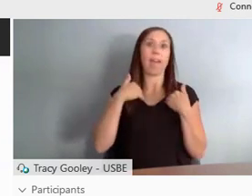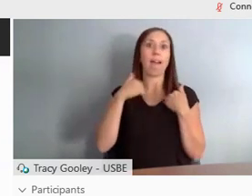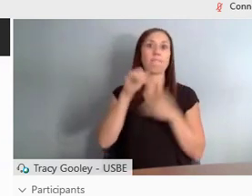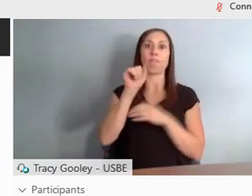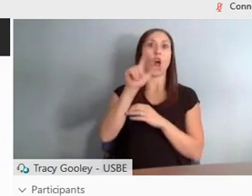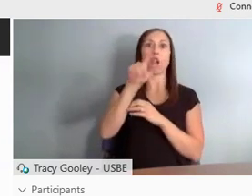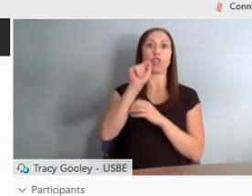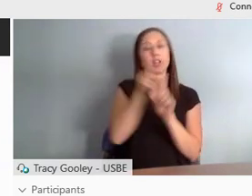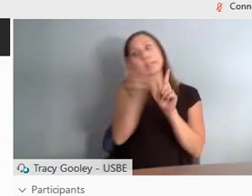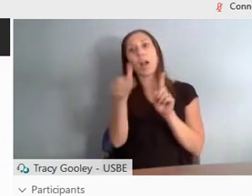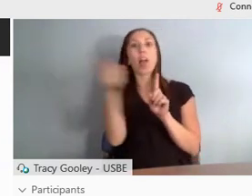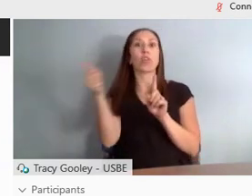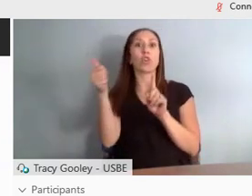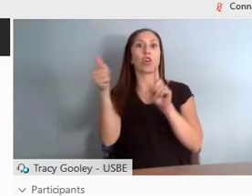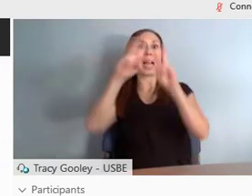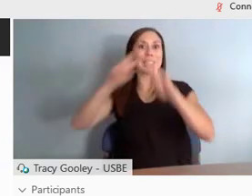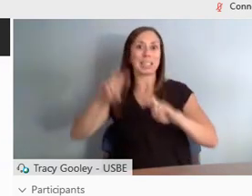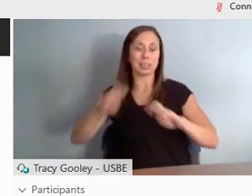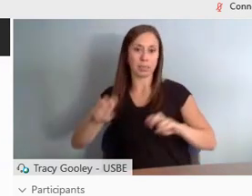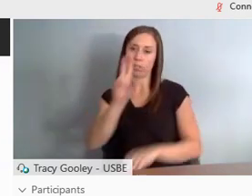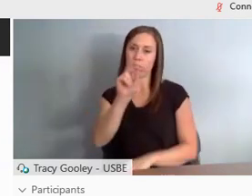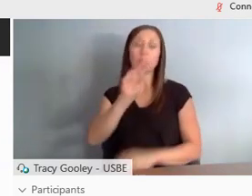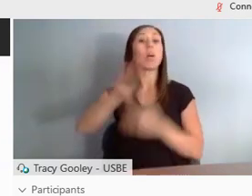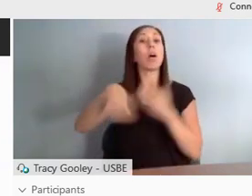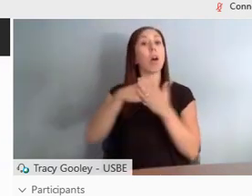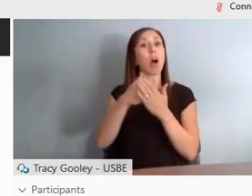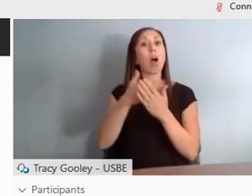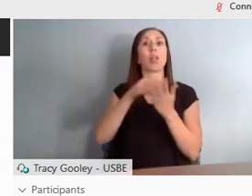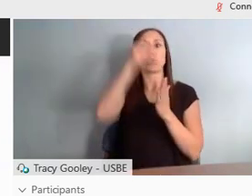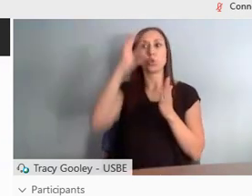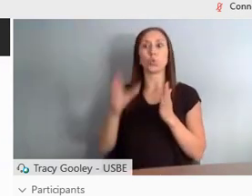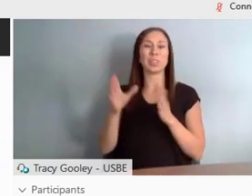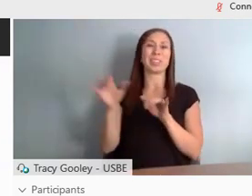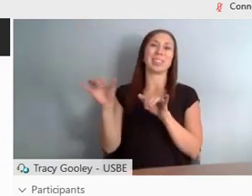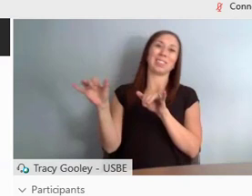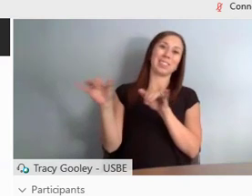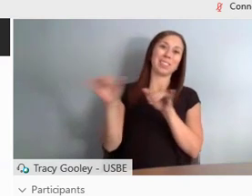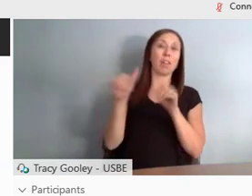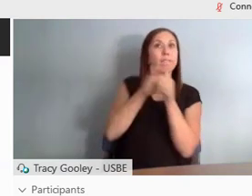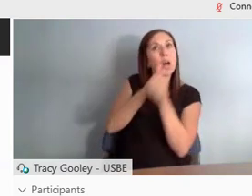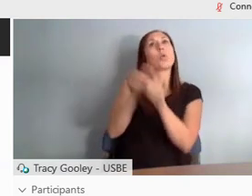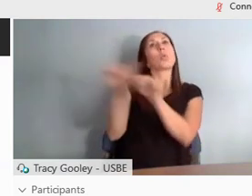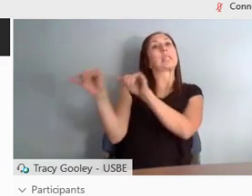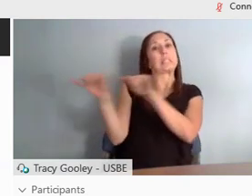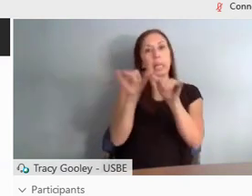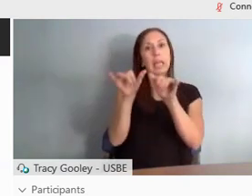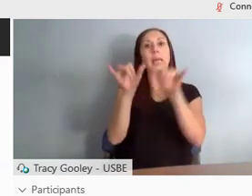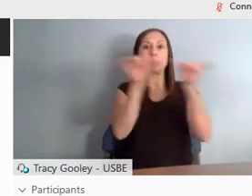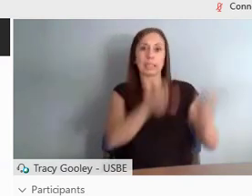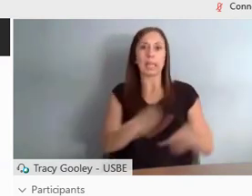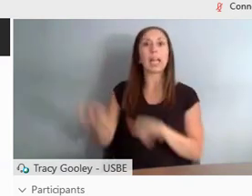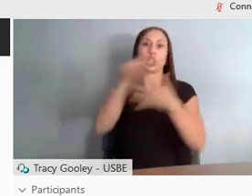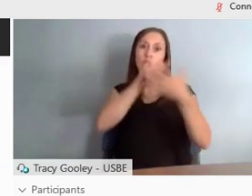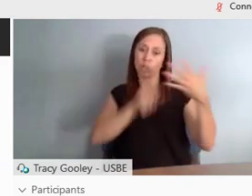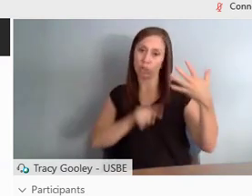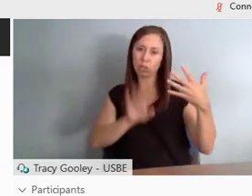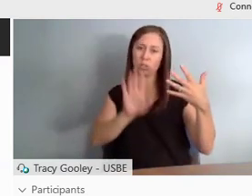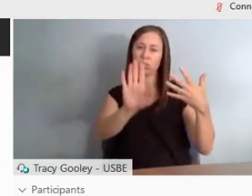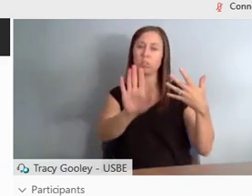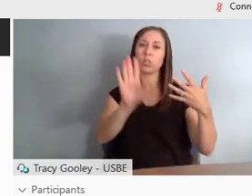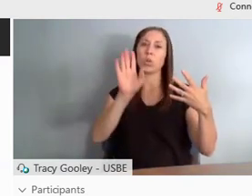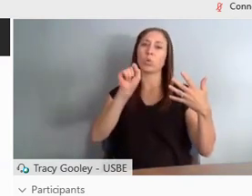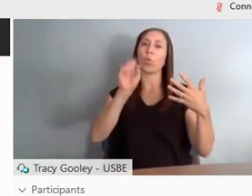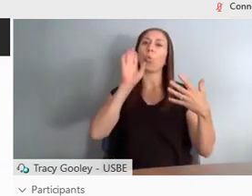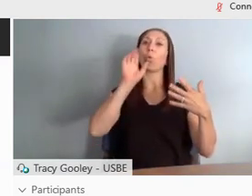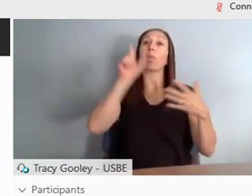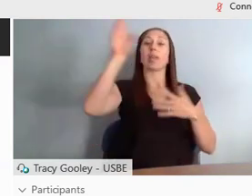of their disability, are receiving instruction in the same early childhood standards. So as we get into the development of the PEEP, we'll talk a